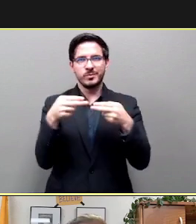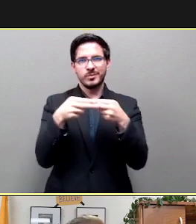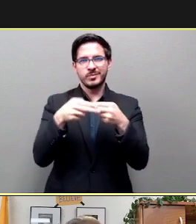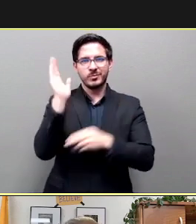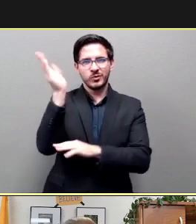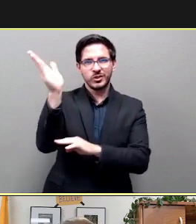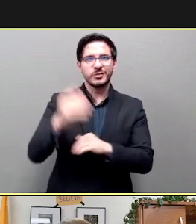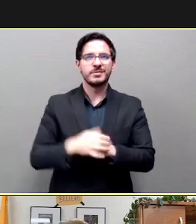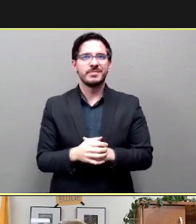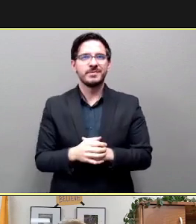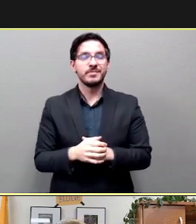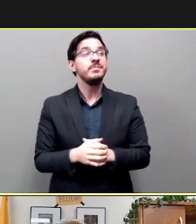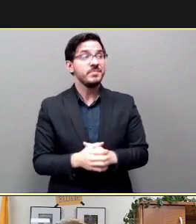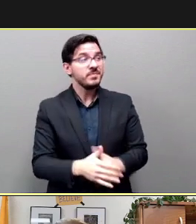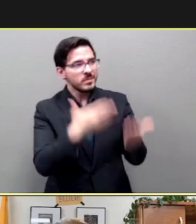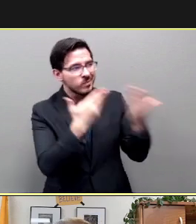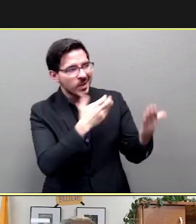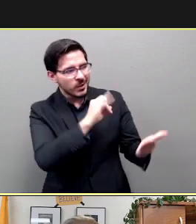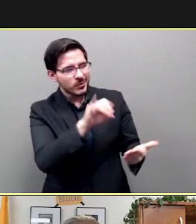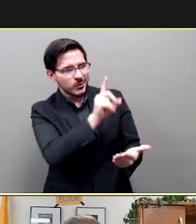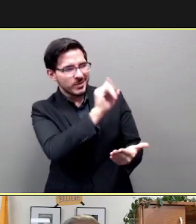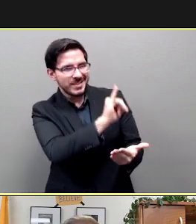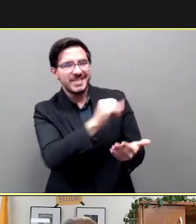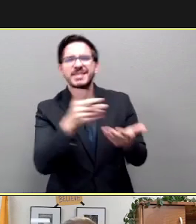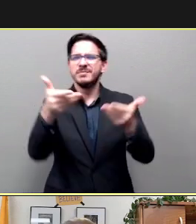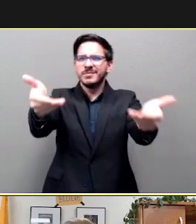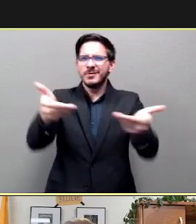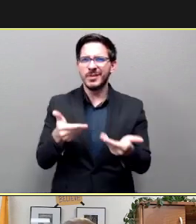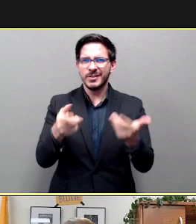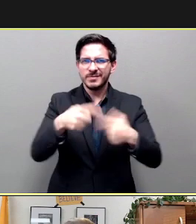Thank you very much, Jody, and welcome back, everyone. It's